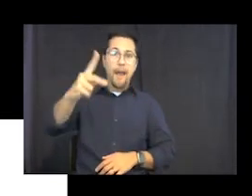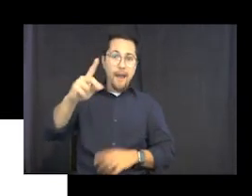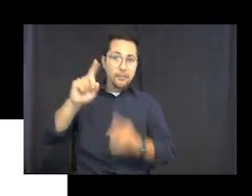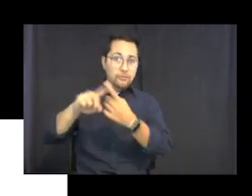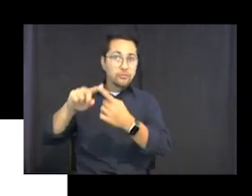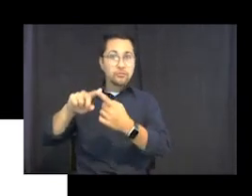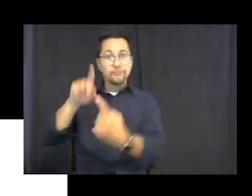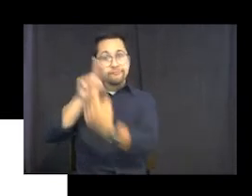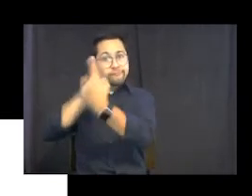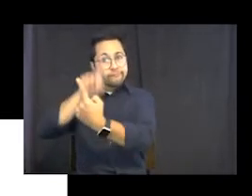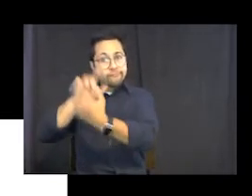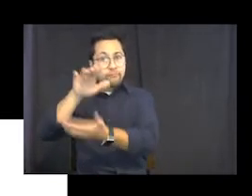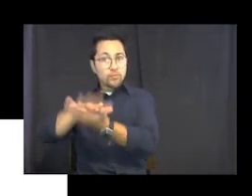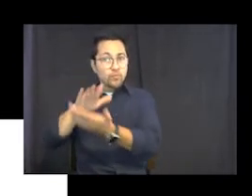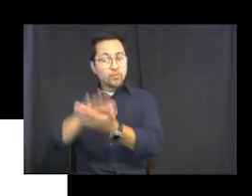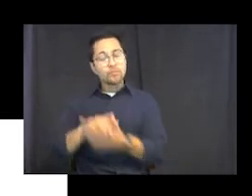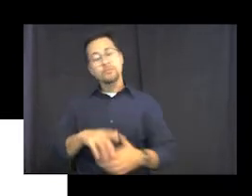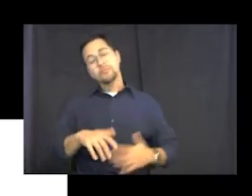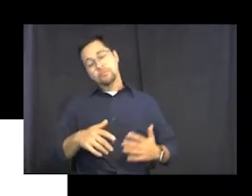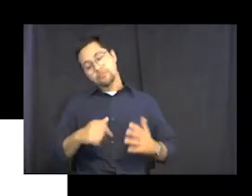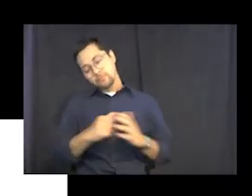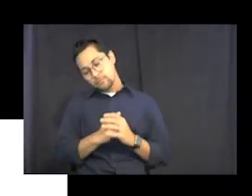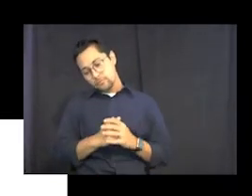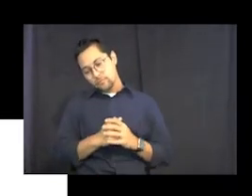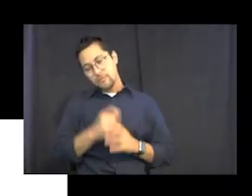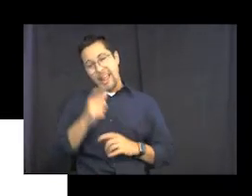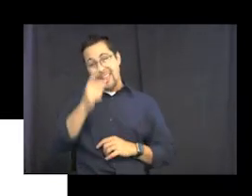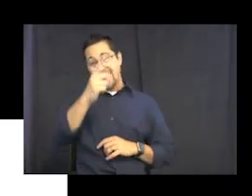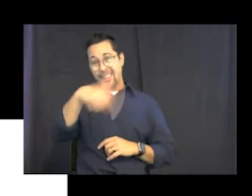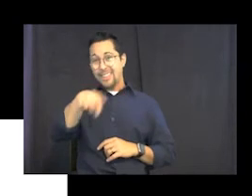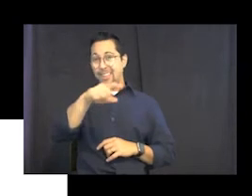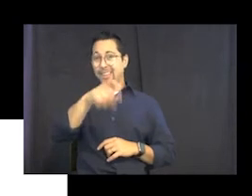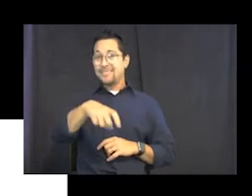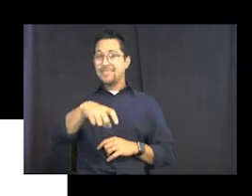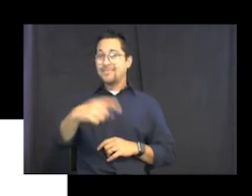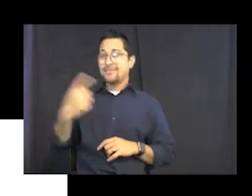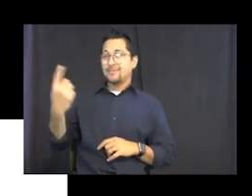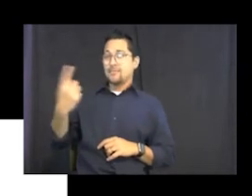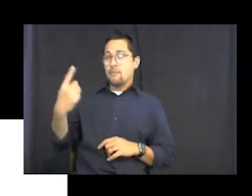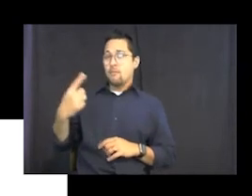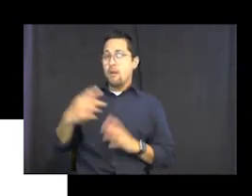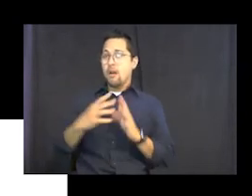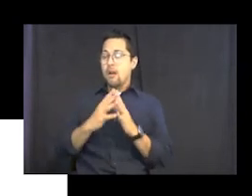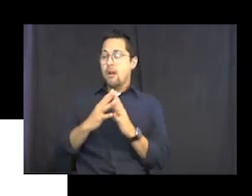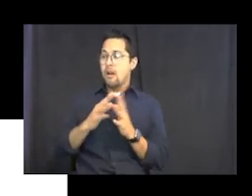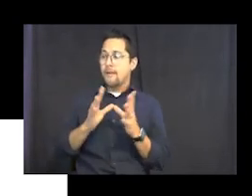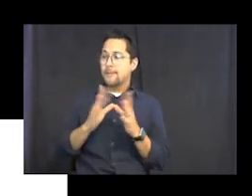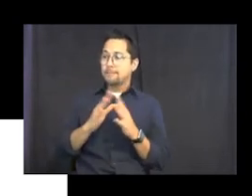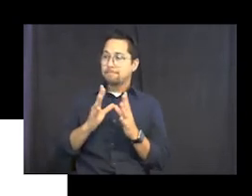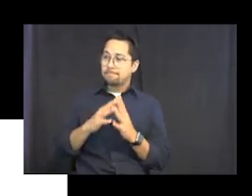mortar, and they needed somebody who